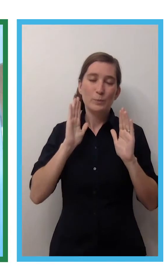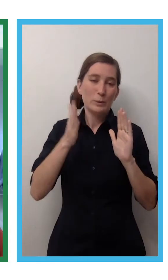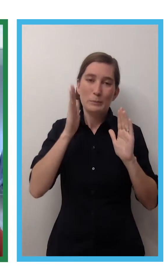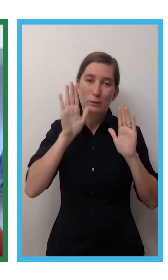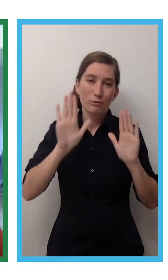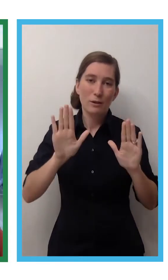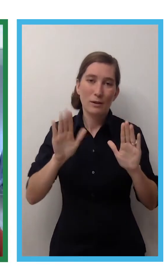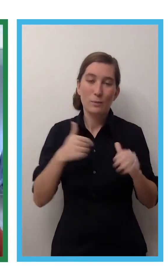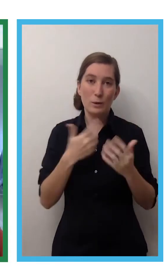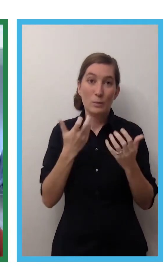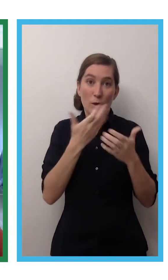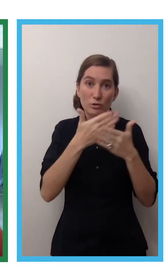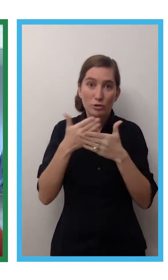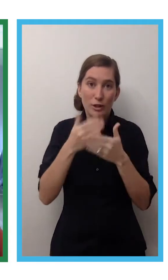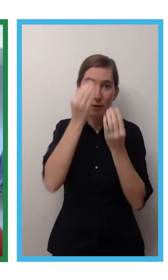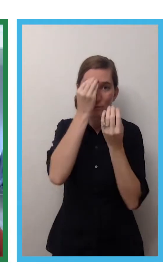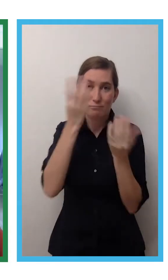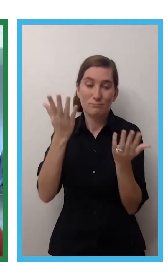members, because